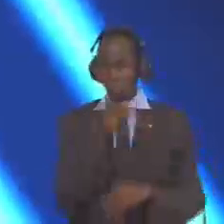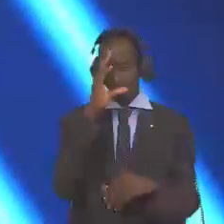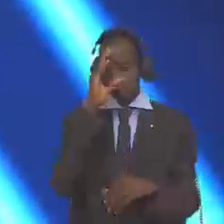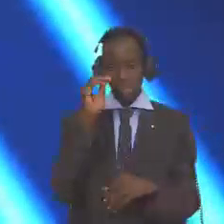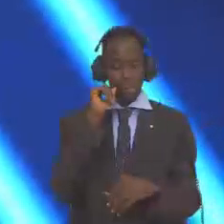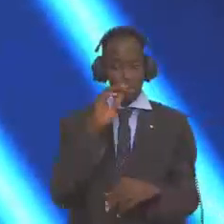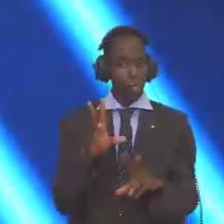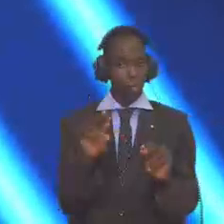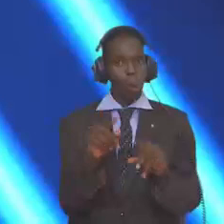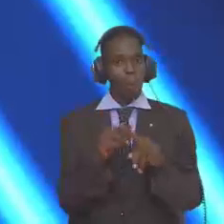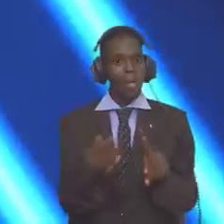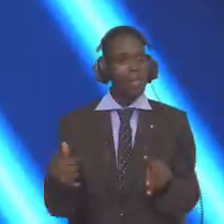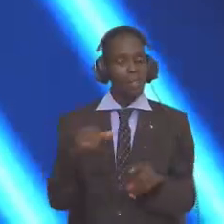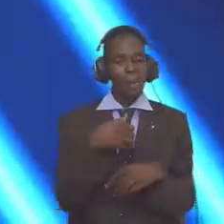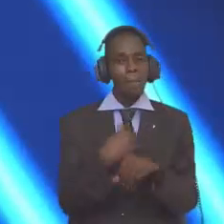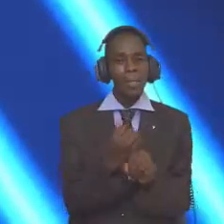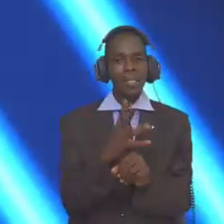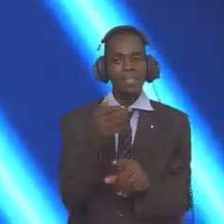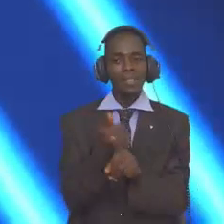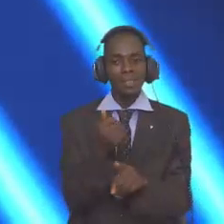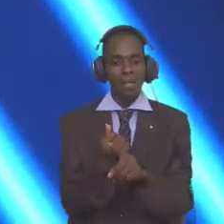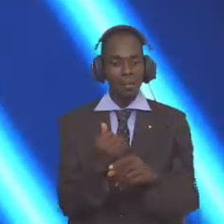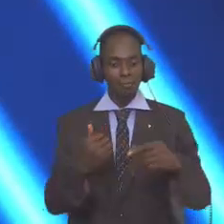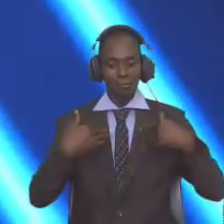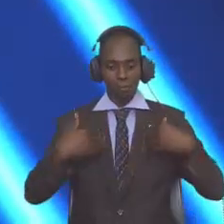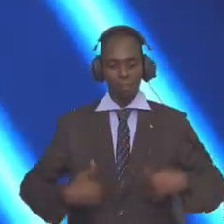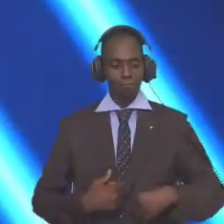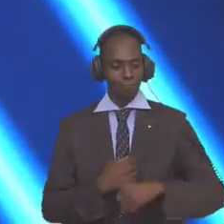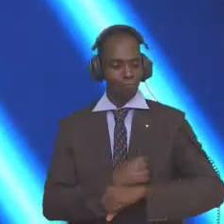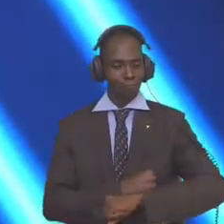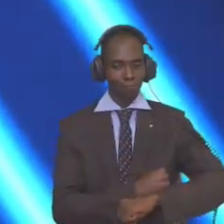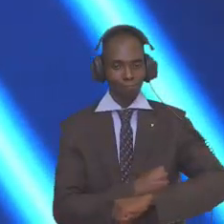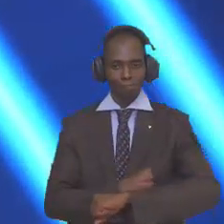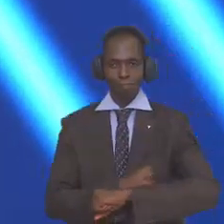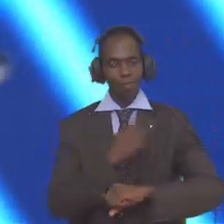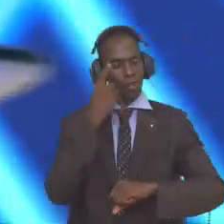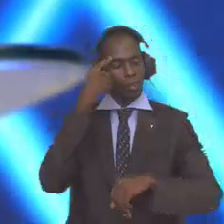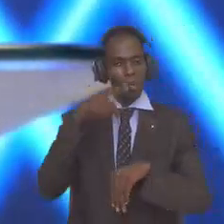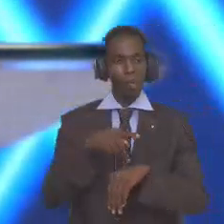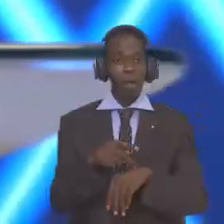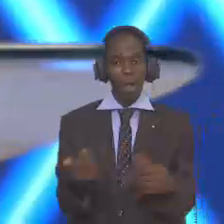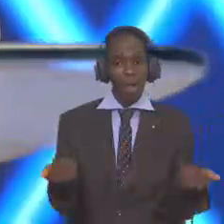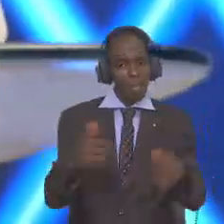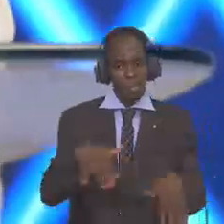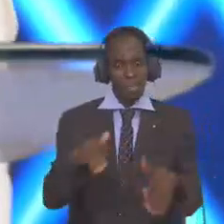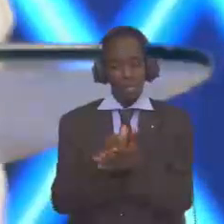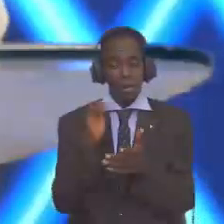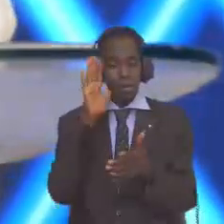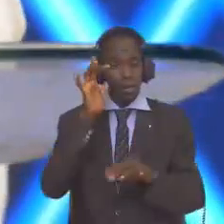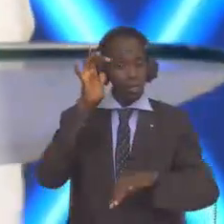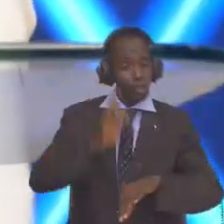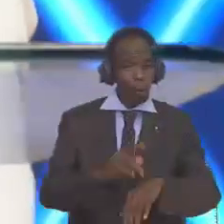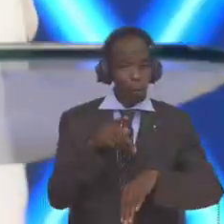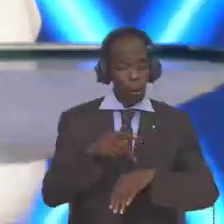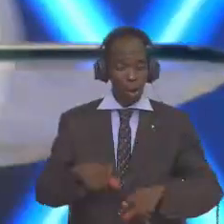made themselves even bodyguards for Paul the apostle. Anything that will touch his life,